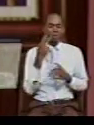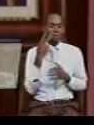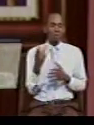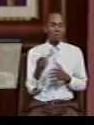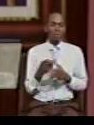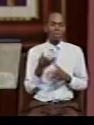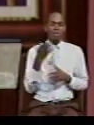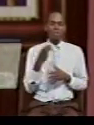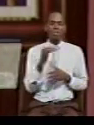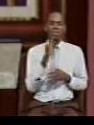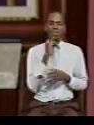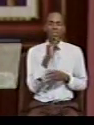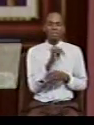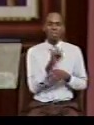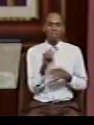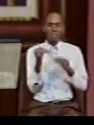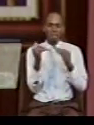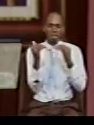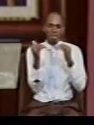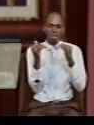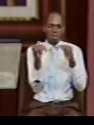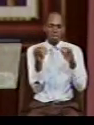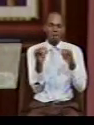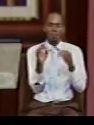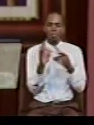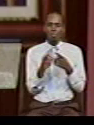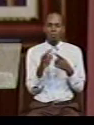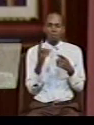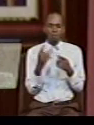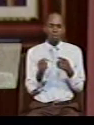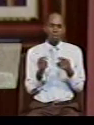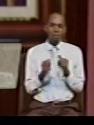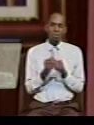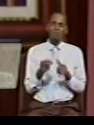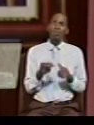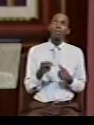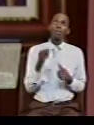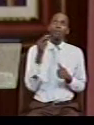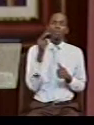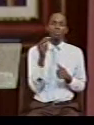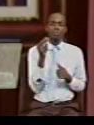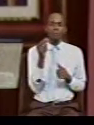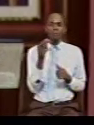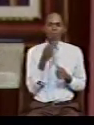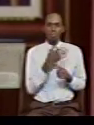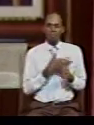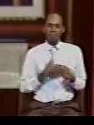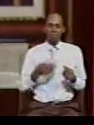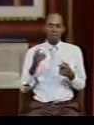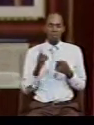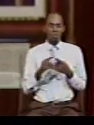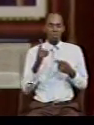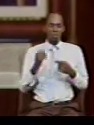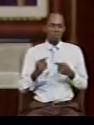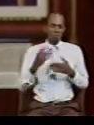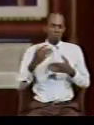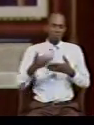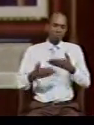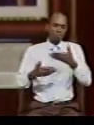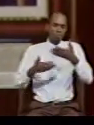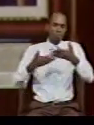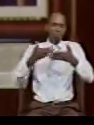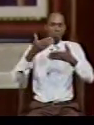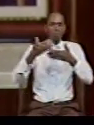limit to the length, to the height, and to the progress